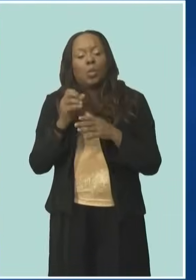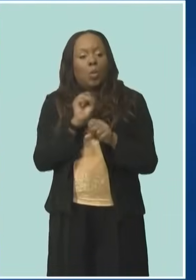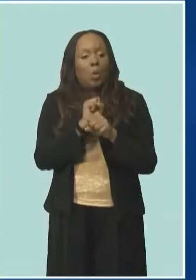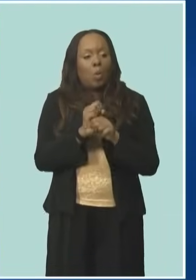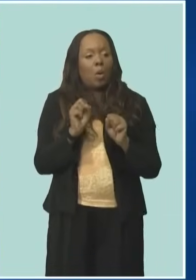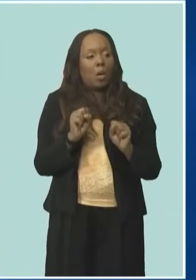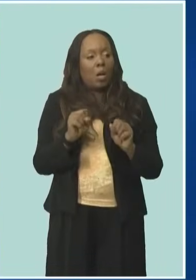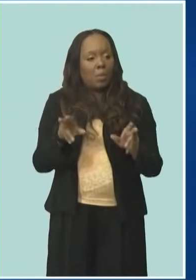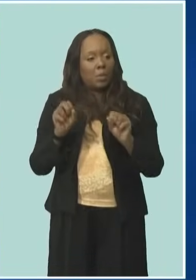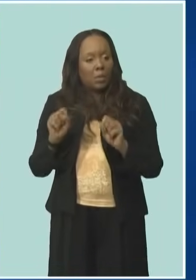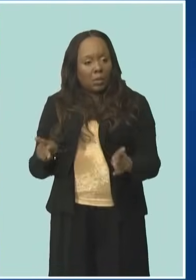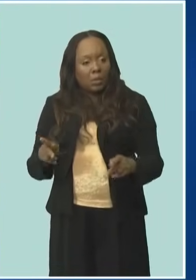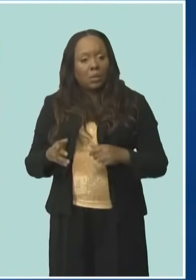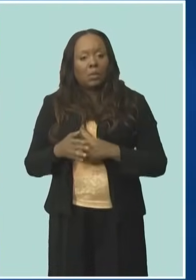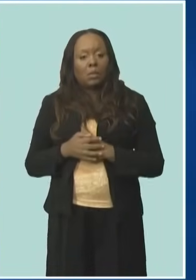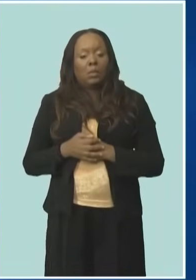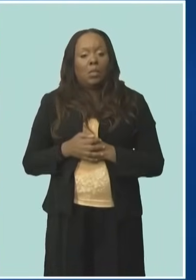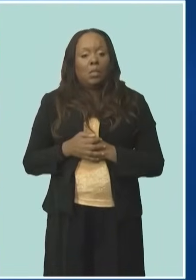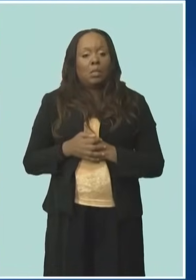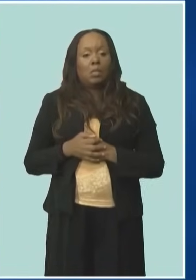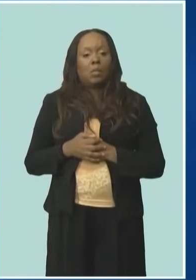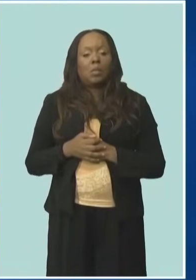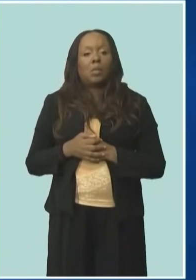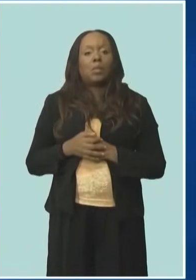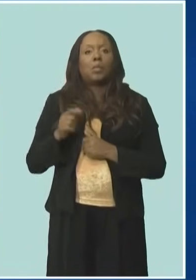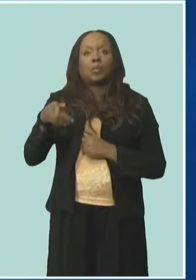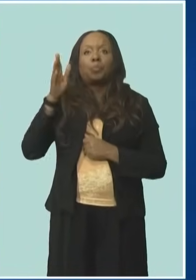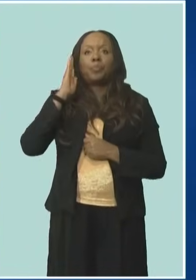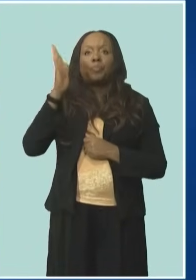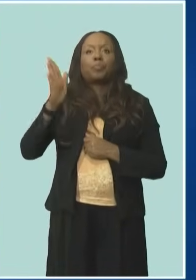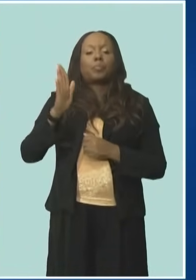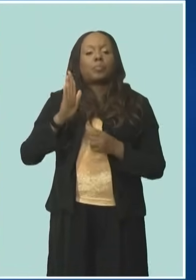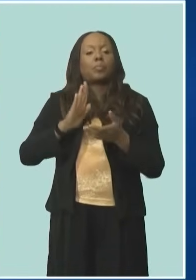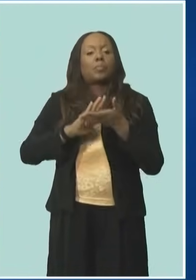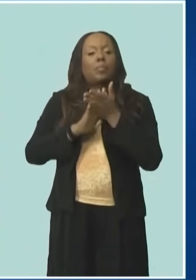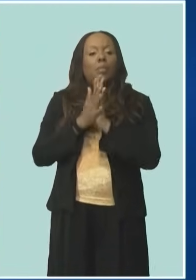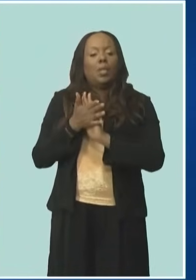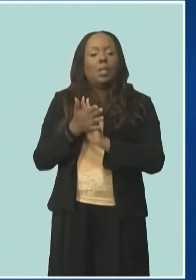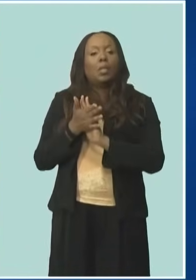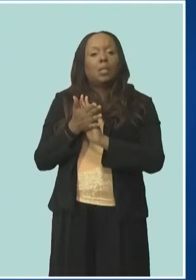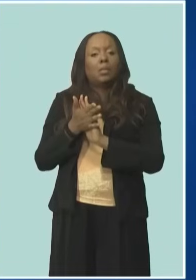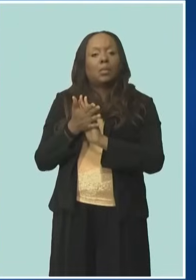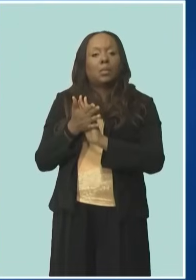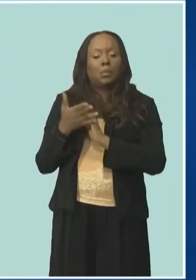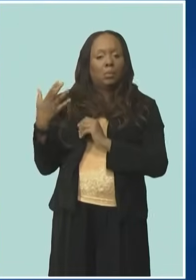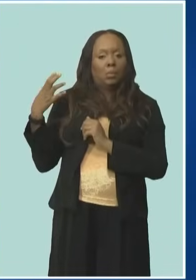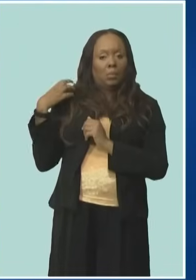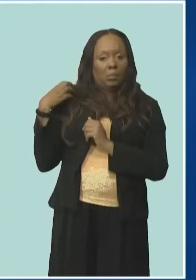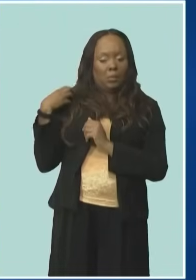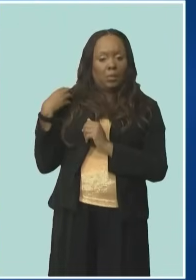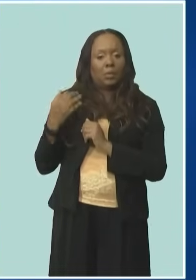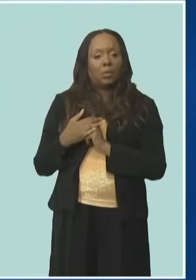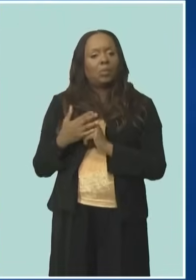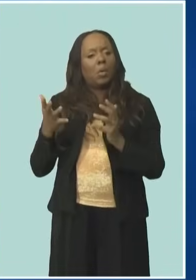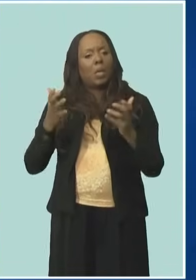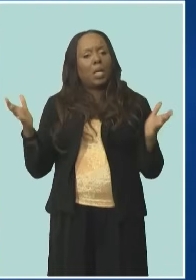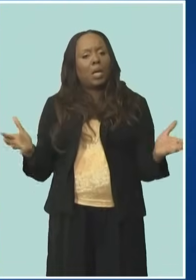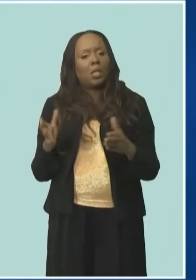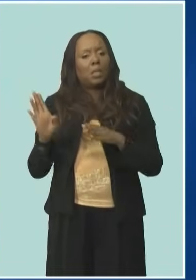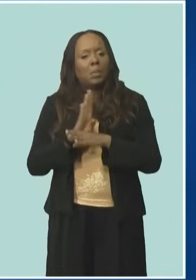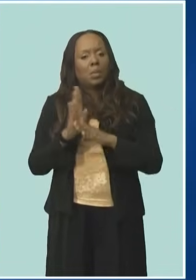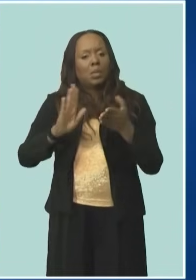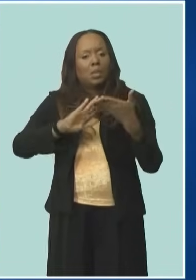opportunities, and with those new employment opportunities, you will become employers yourself. We want to encourage the business community as